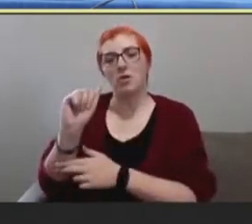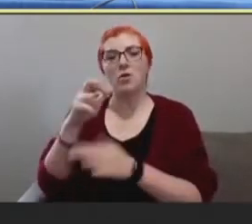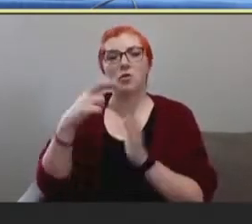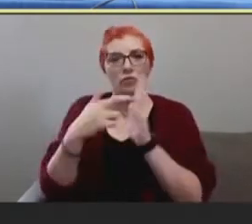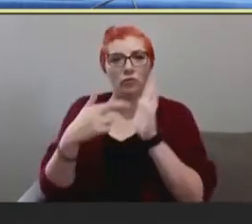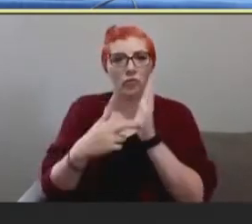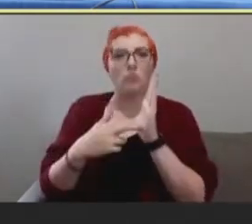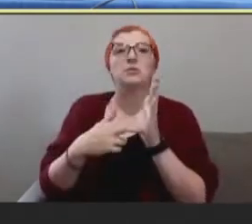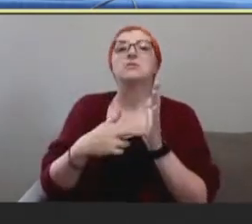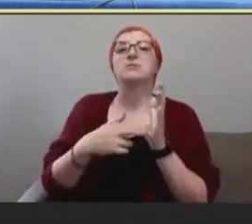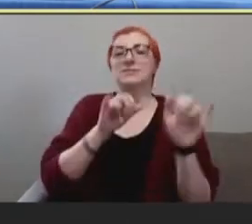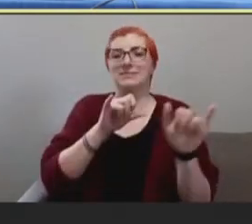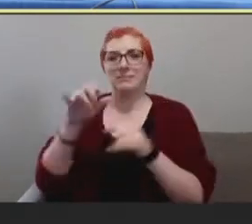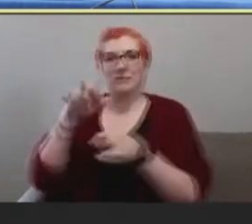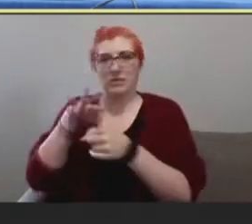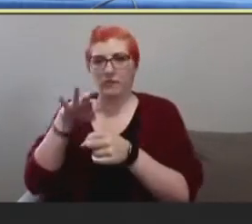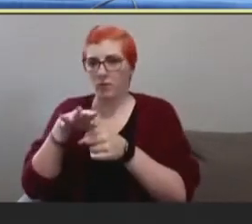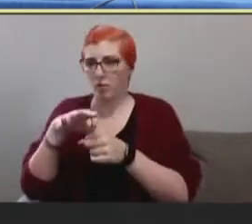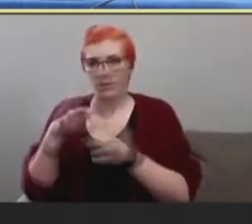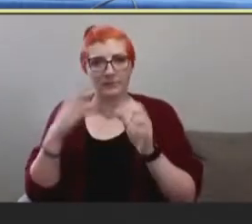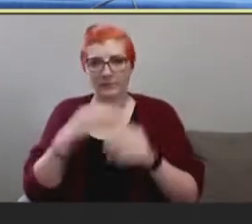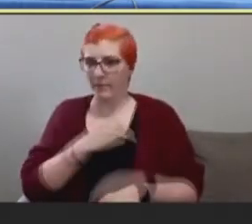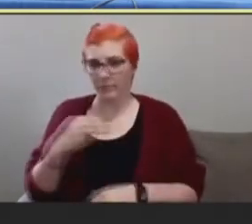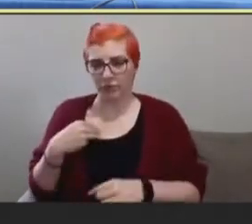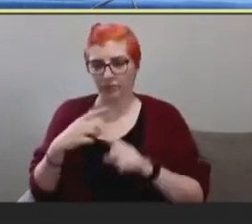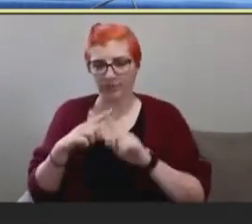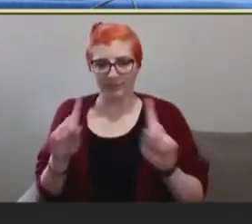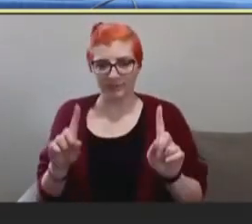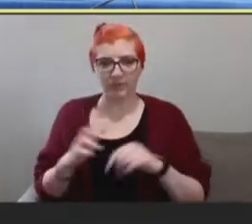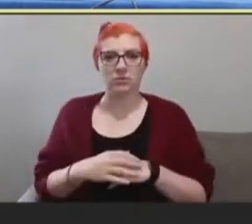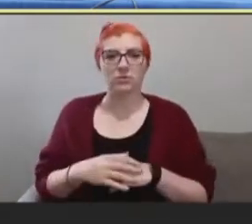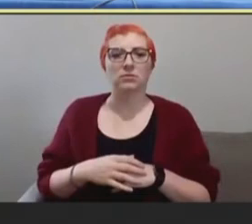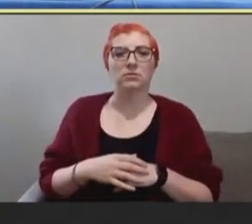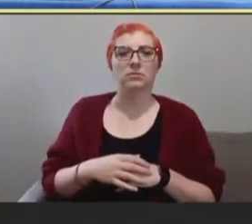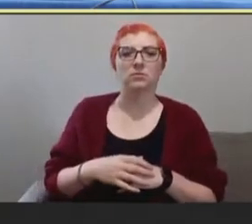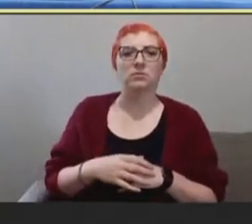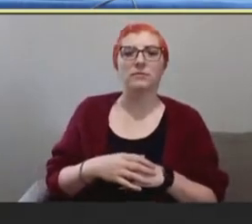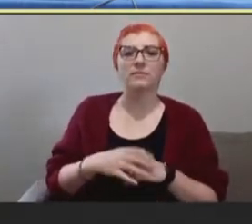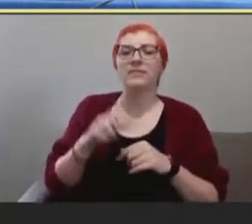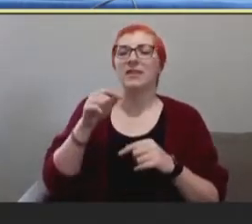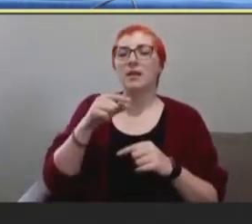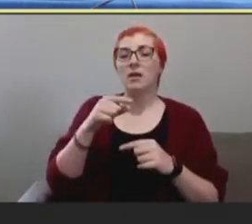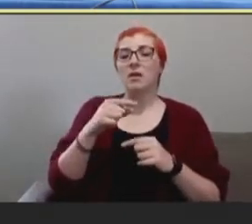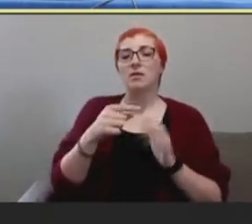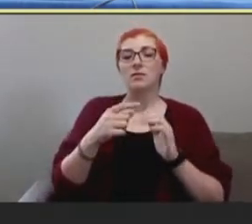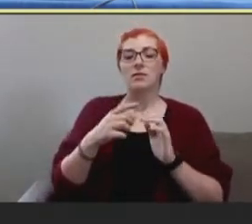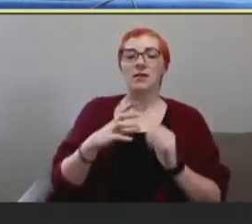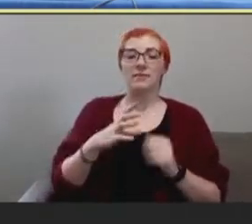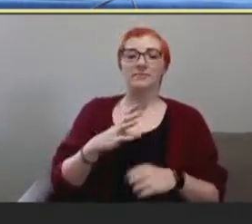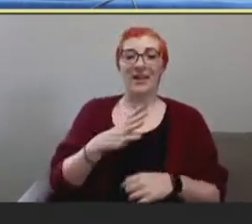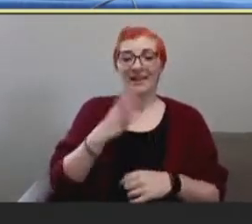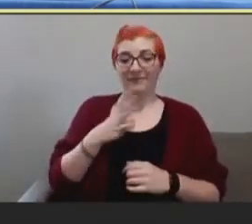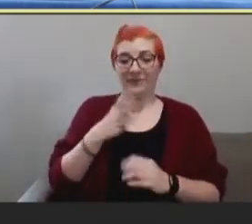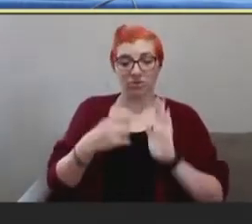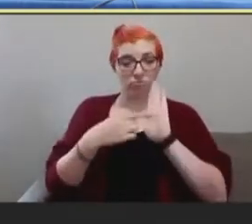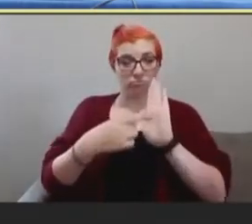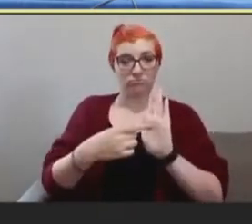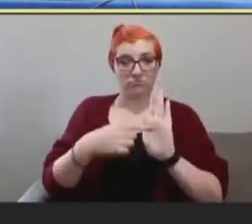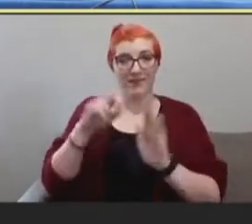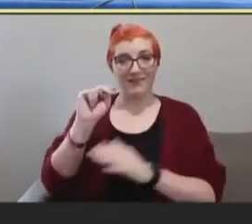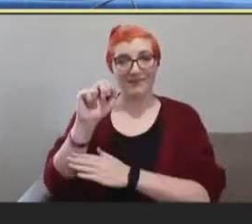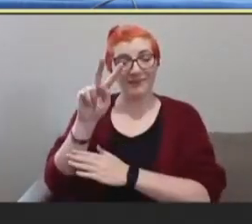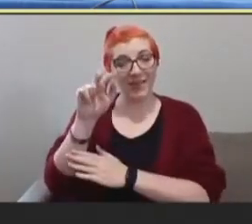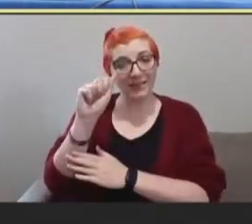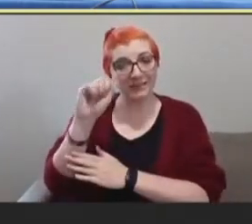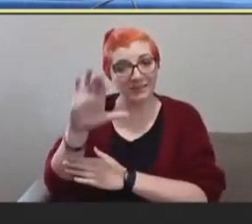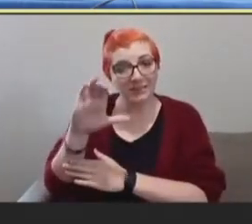Additionally, the information provided at this meeting does not necessarily represent the official position of the National Vaccine Advisory Committee or the U.S. Department of Health and